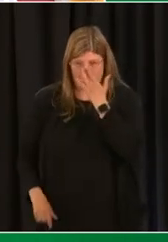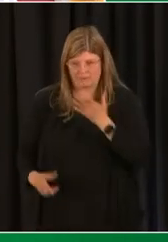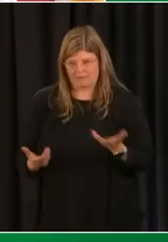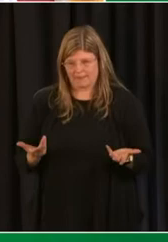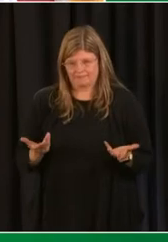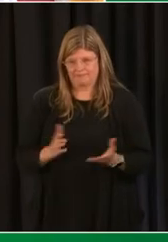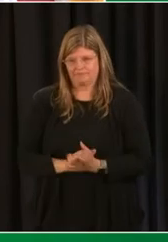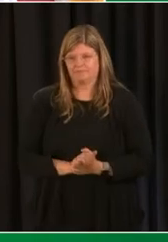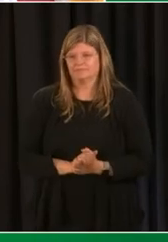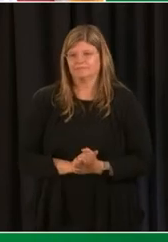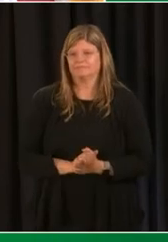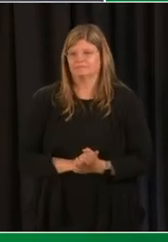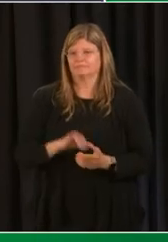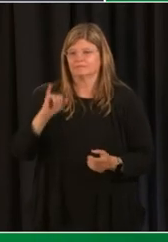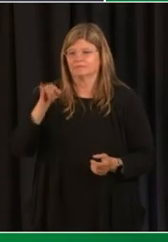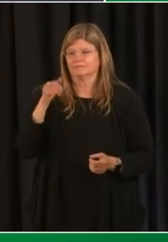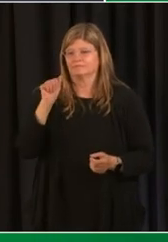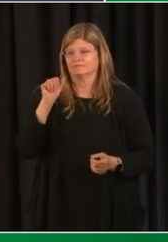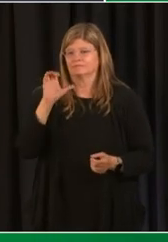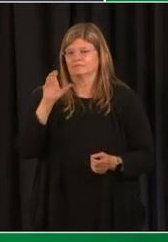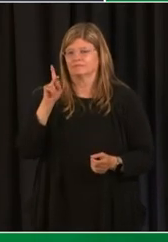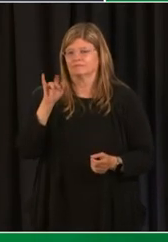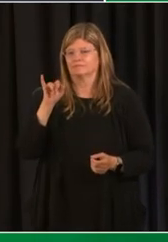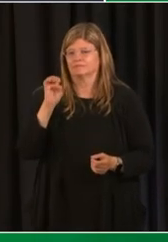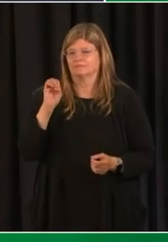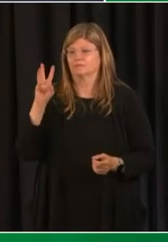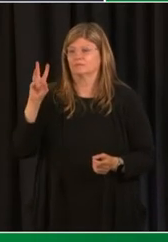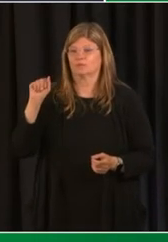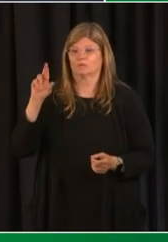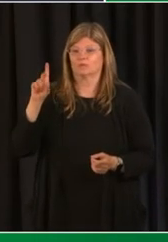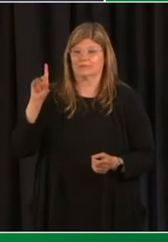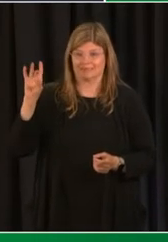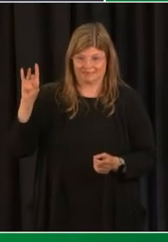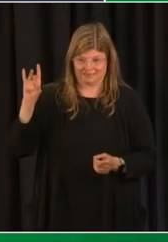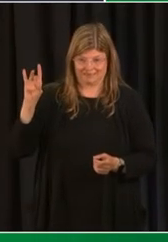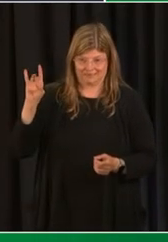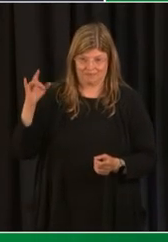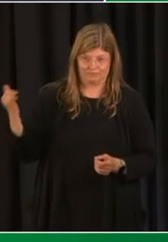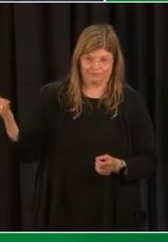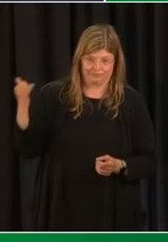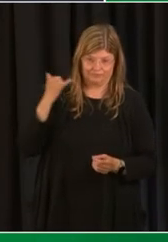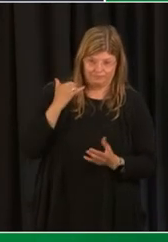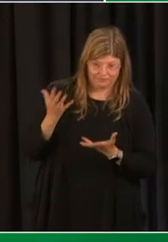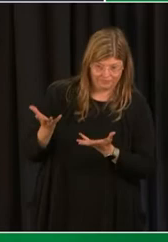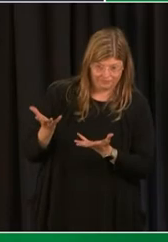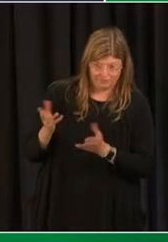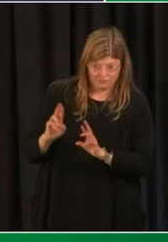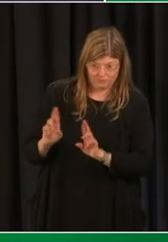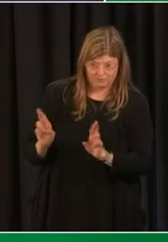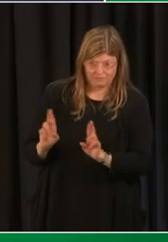another caller, Jackie in Ward 8. We're going to see if we get Jackie. Your line should be open now.